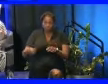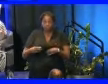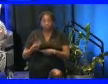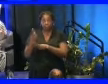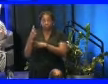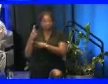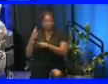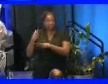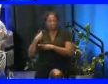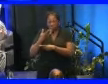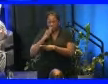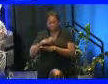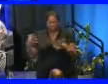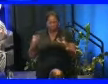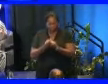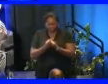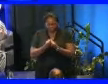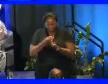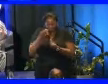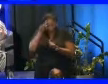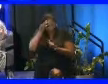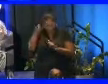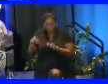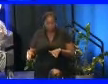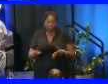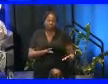ago, I was in a bad accident. I almost died.